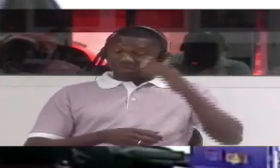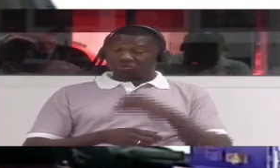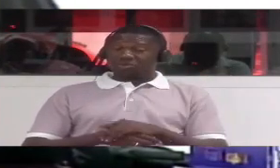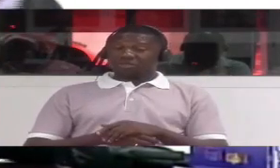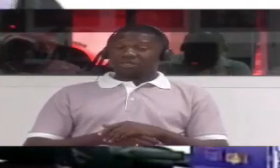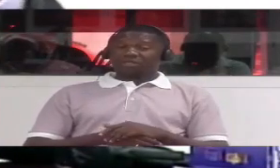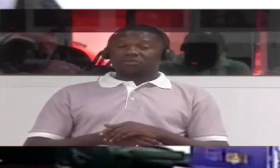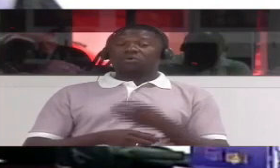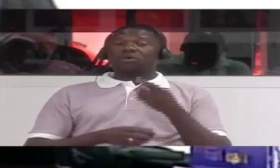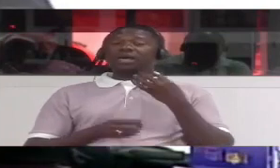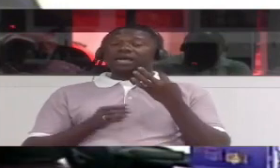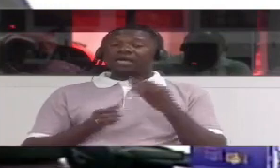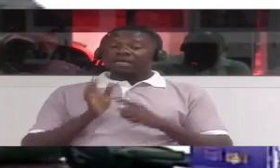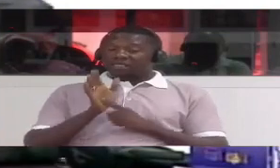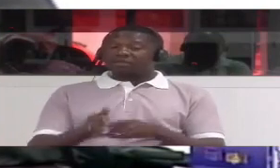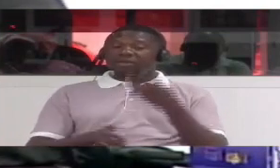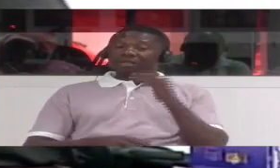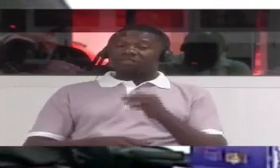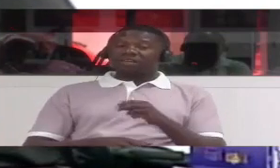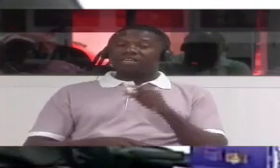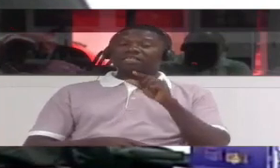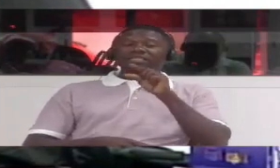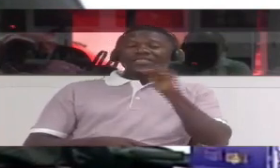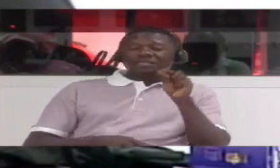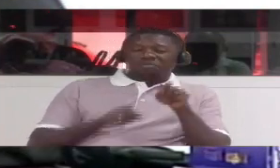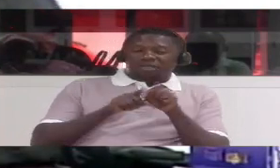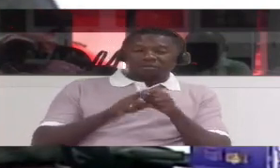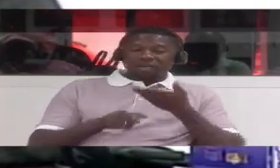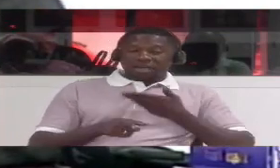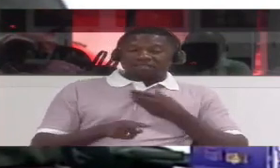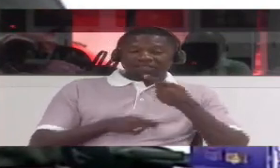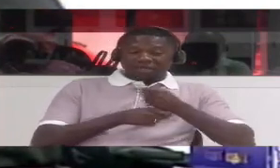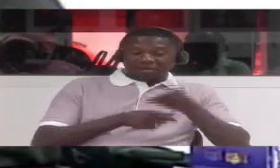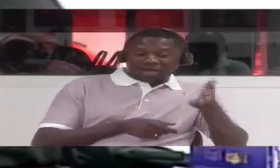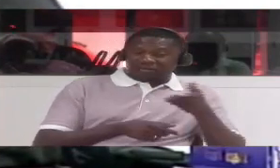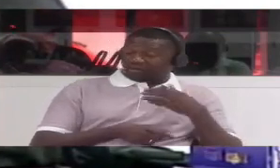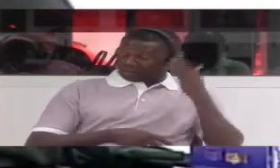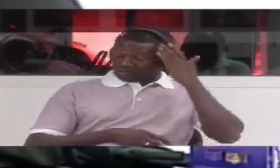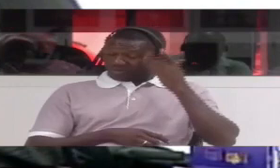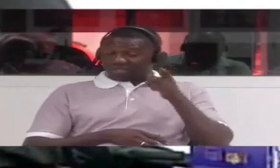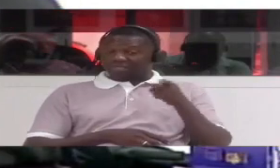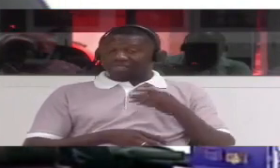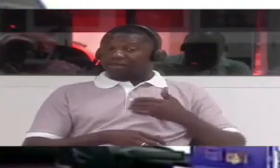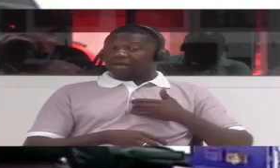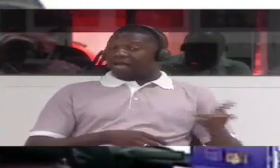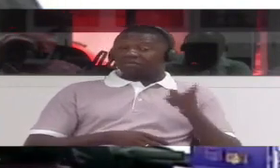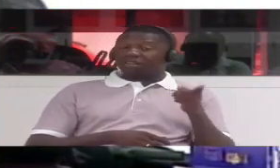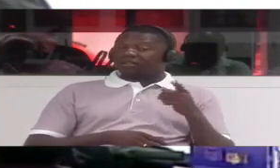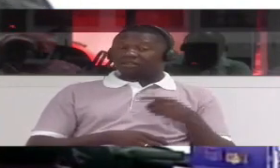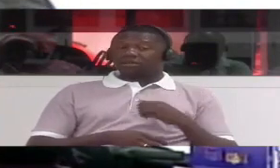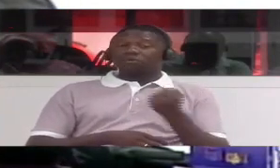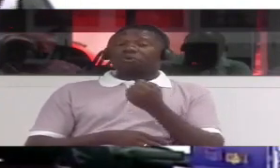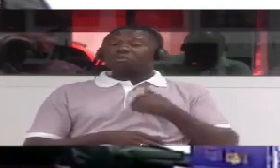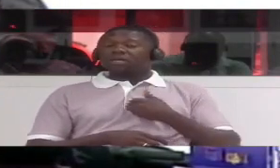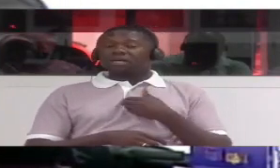who had that nickname, definitely there must be an Idi Amin on whose behalf he was acting. I read a lot of